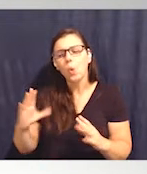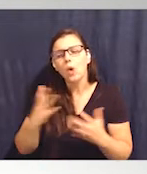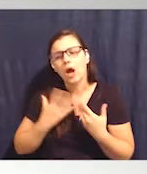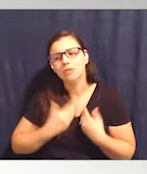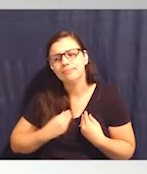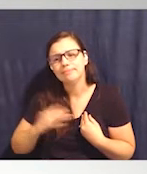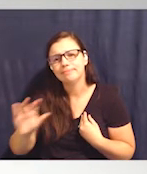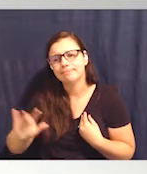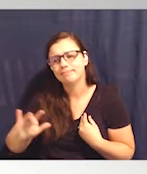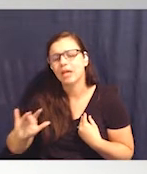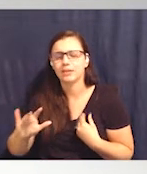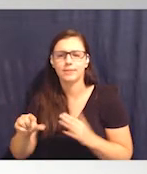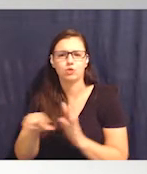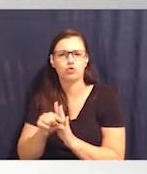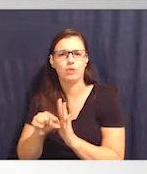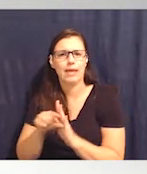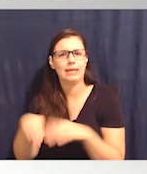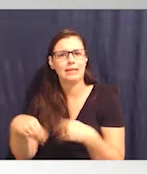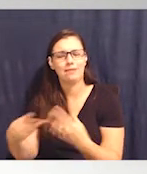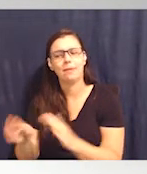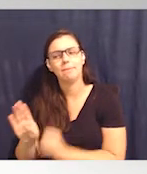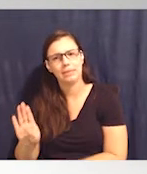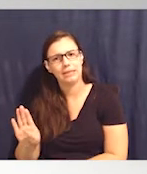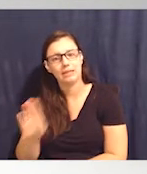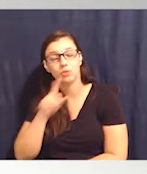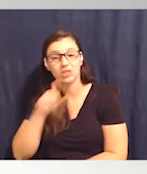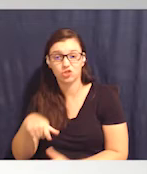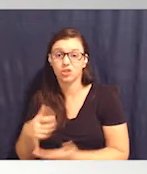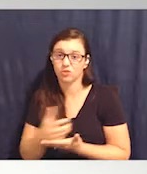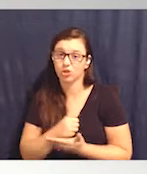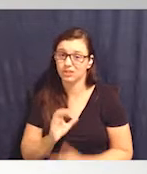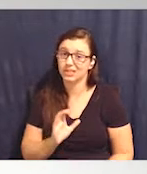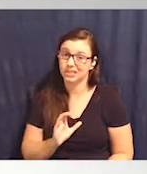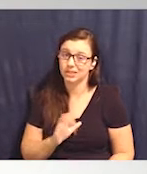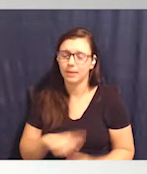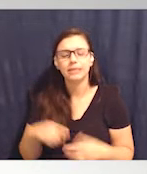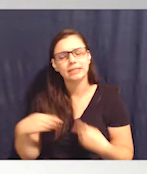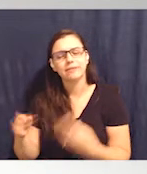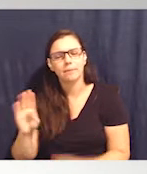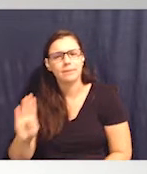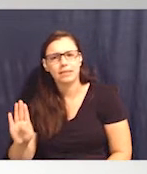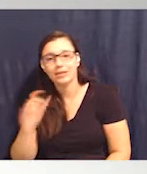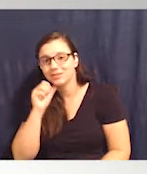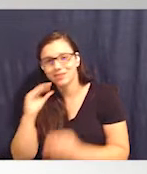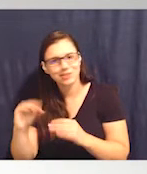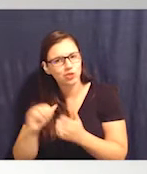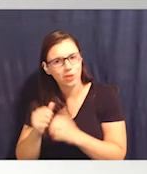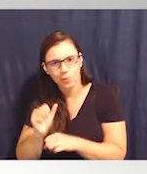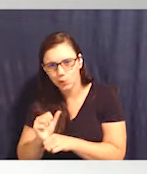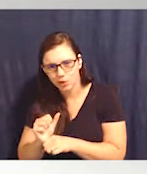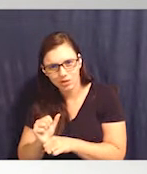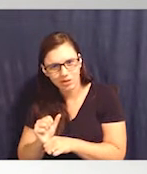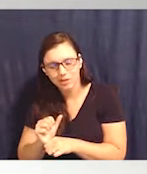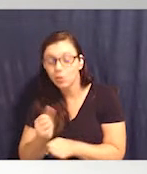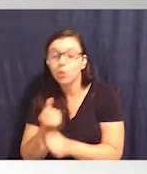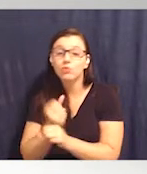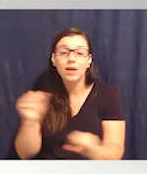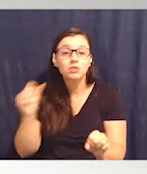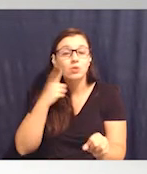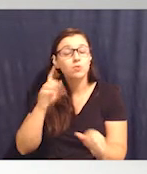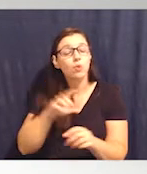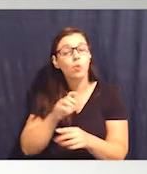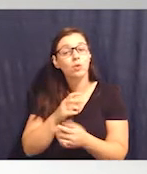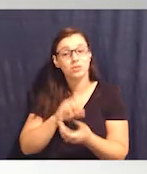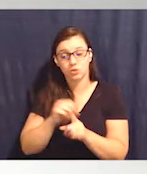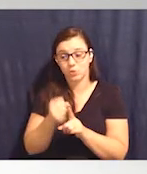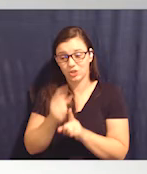give them the B when they should have had the C. That doesn't teach them how to work. Or rescuing them in situations that they can really problem solve